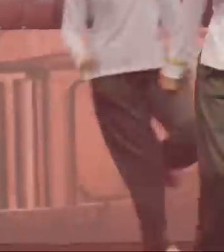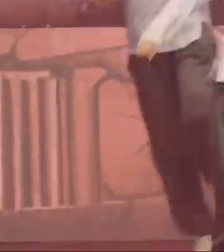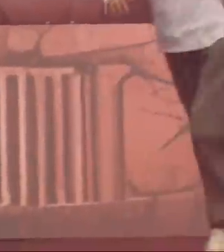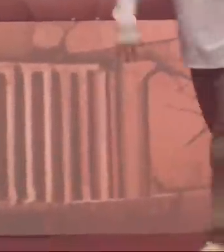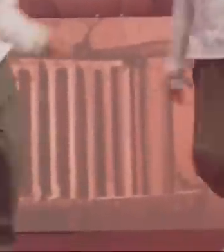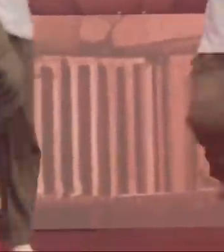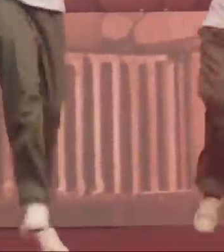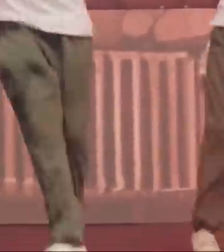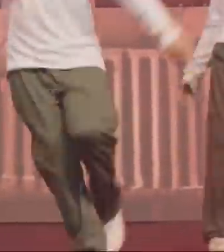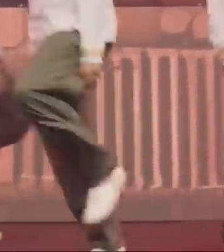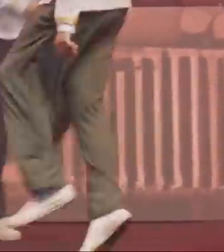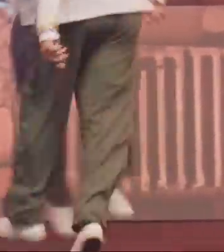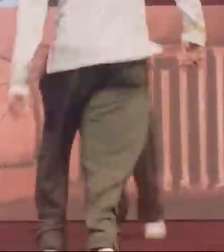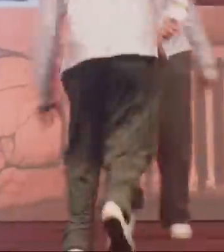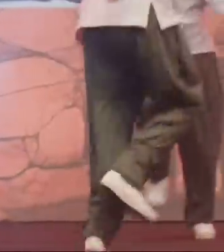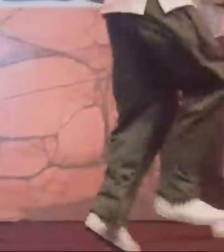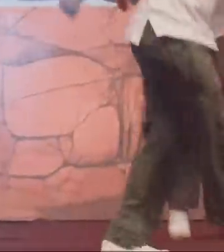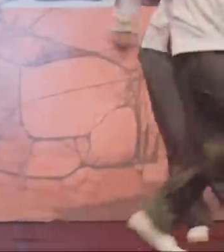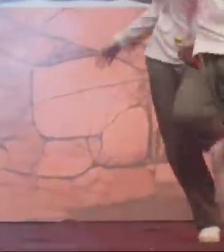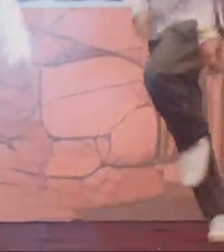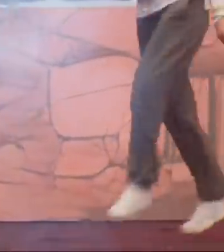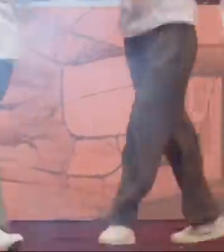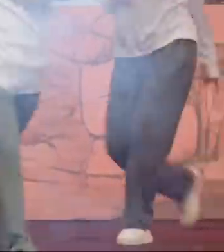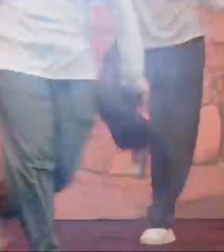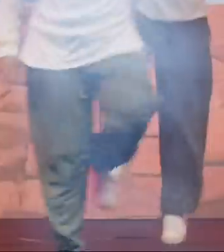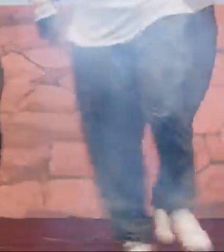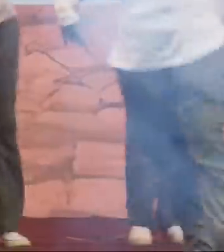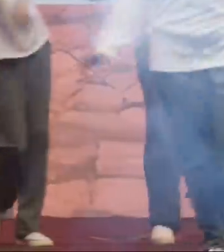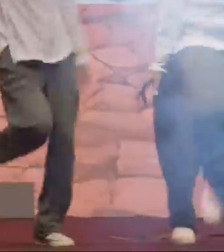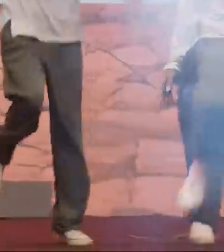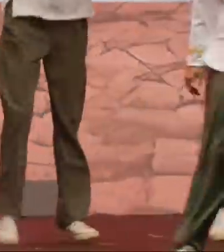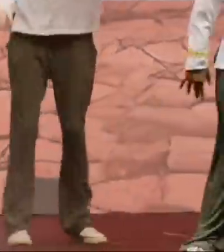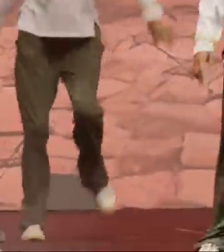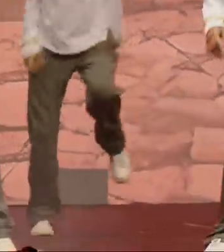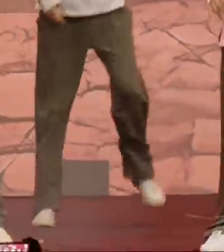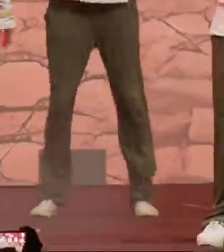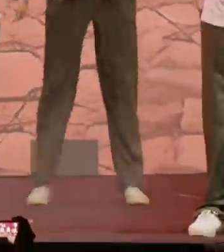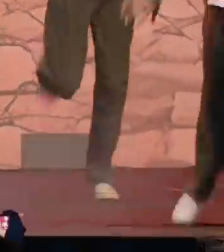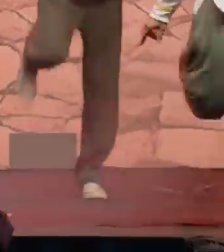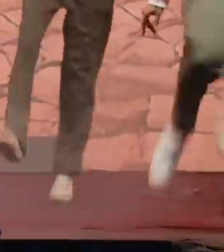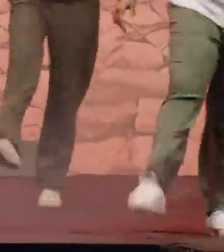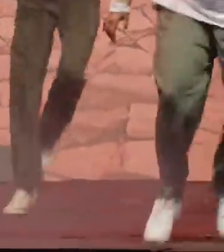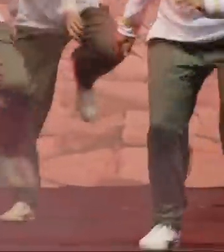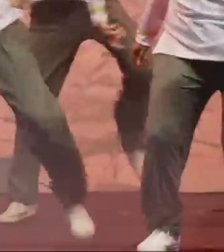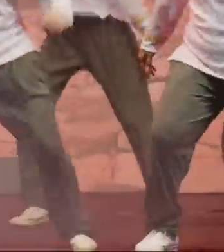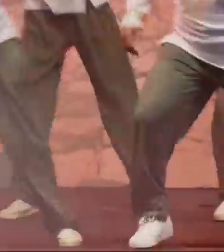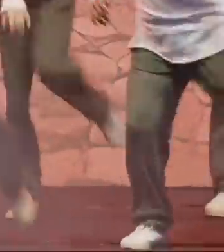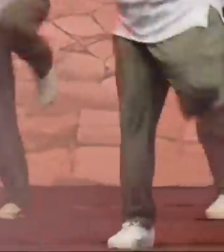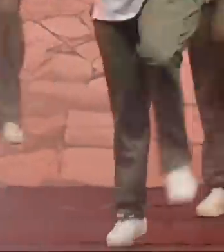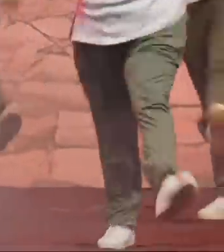chapter your best chapter. Hallelujah. How can it be